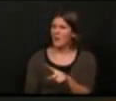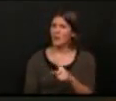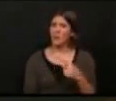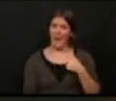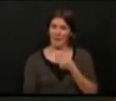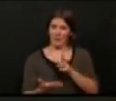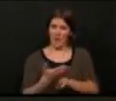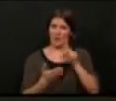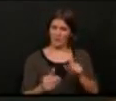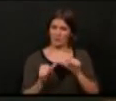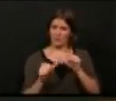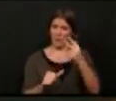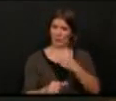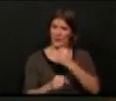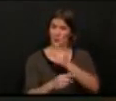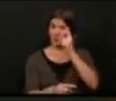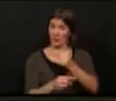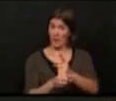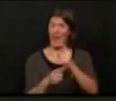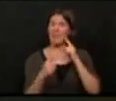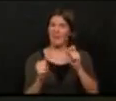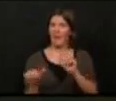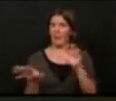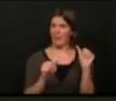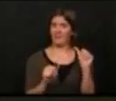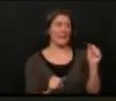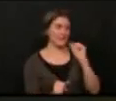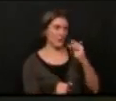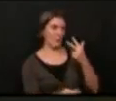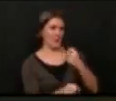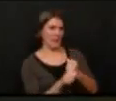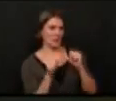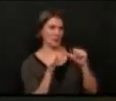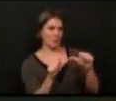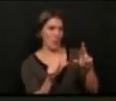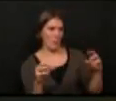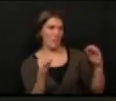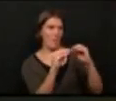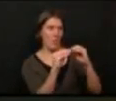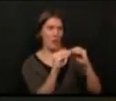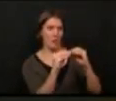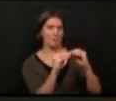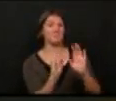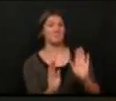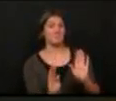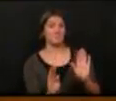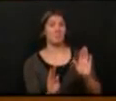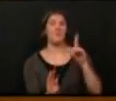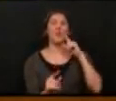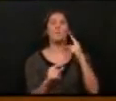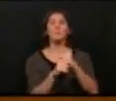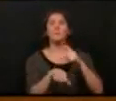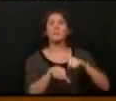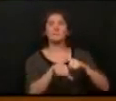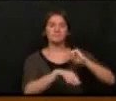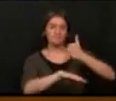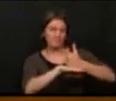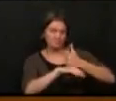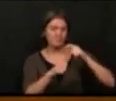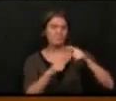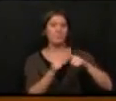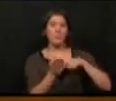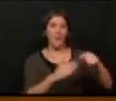time that you ask officers to sign off on when they're hired? Yes. Okay. And that's for the pay, the time, mm-hmm.